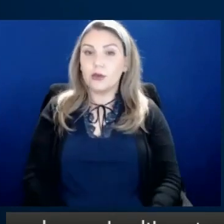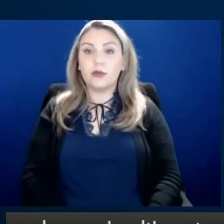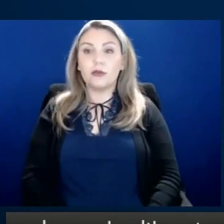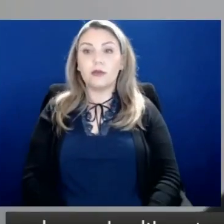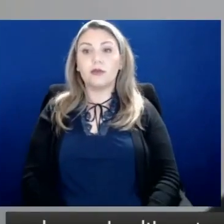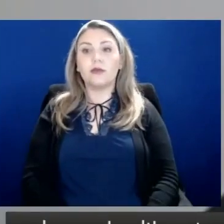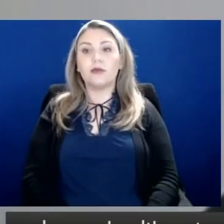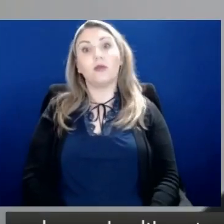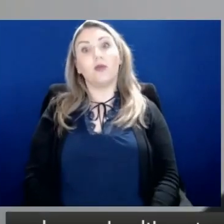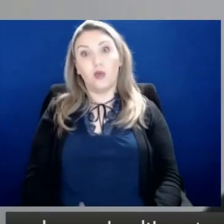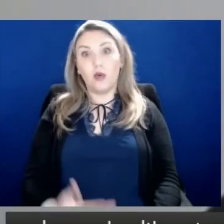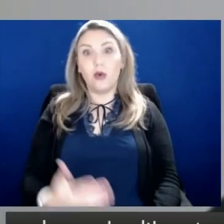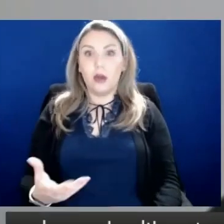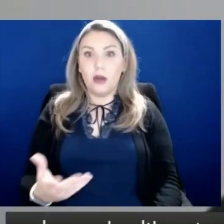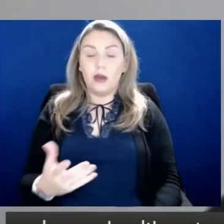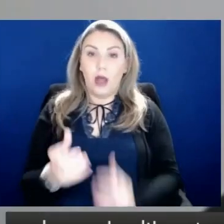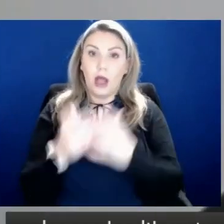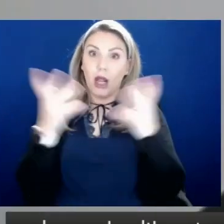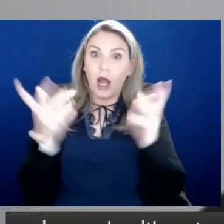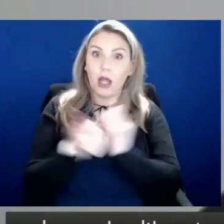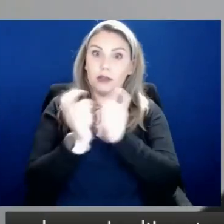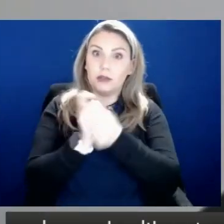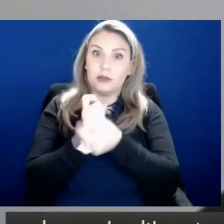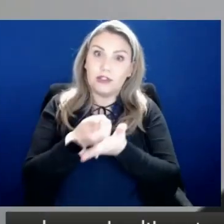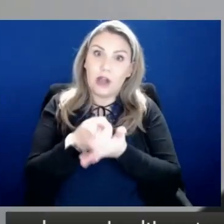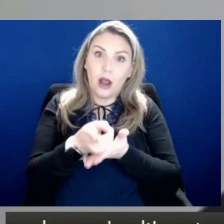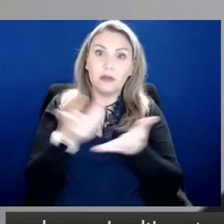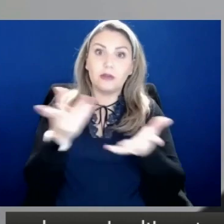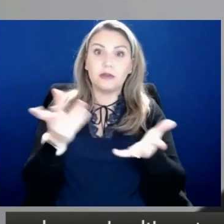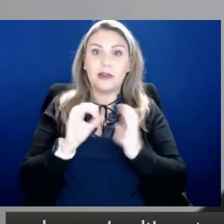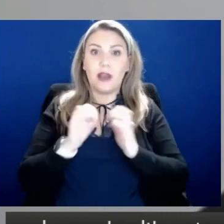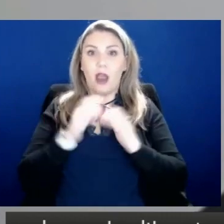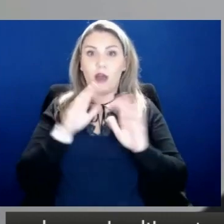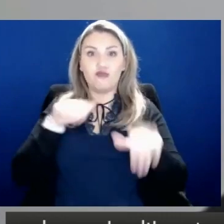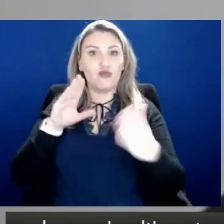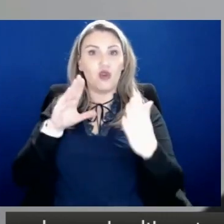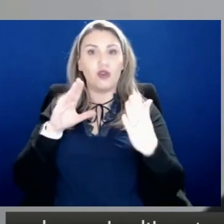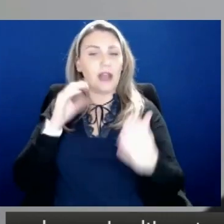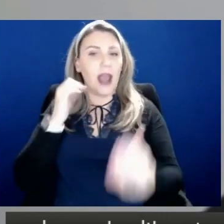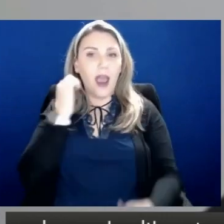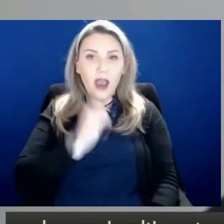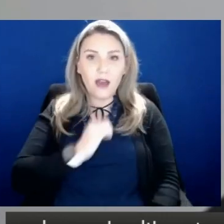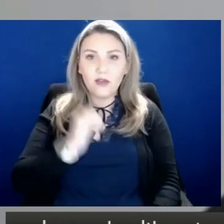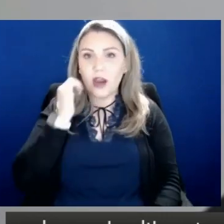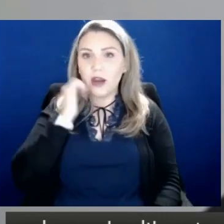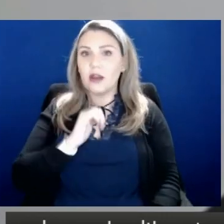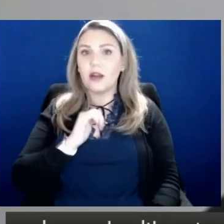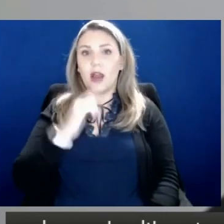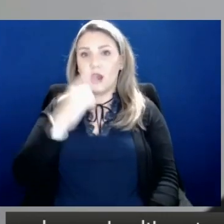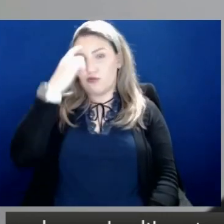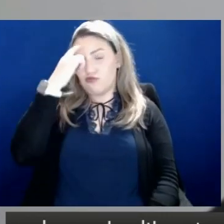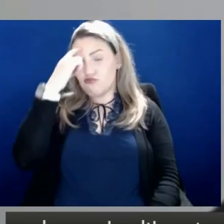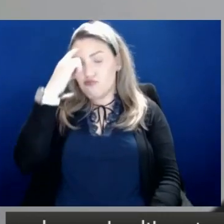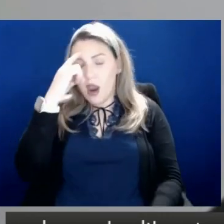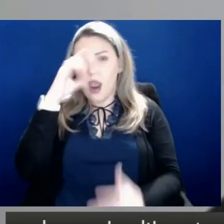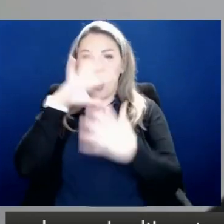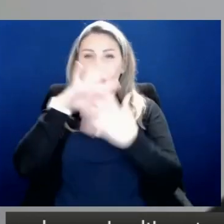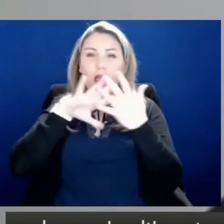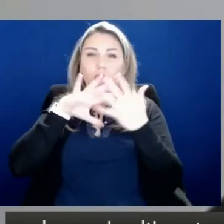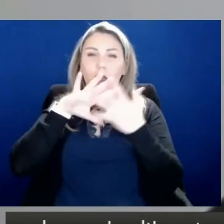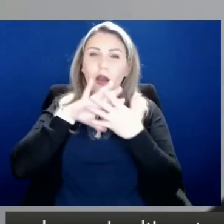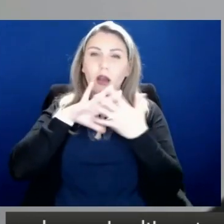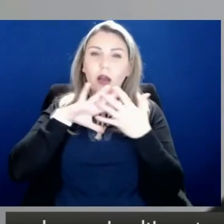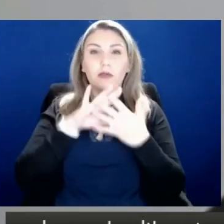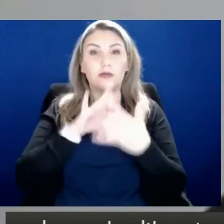A lot has changed, honestly. It's how I approach every day. The brain fog is real